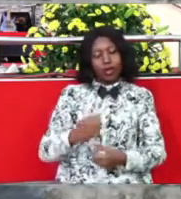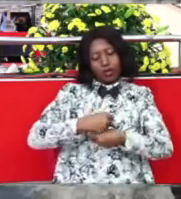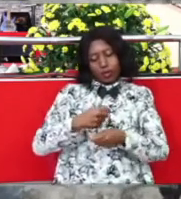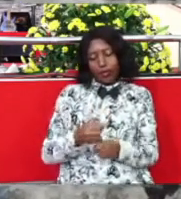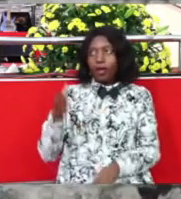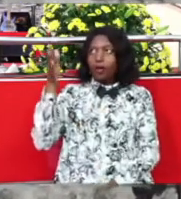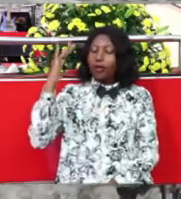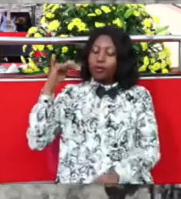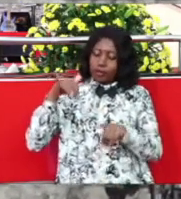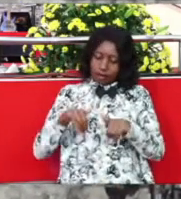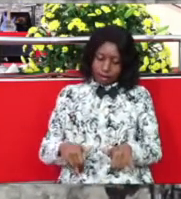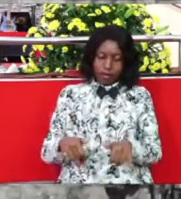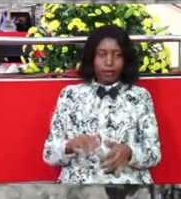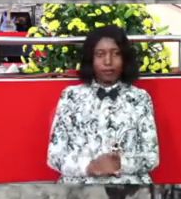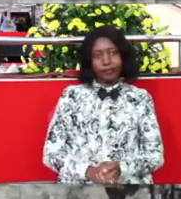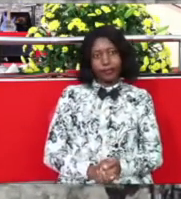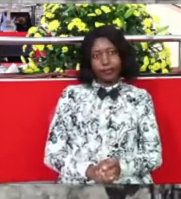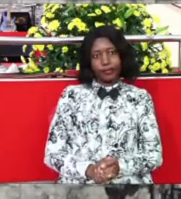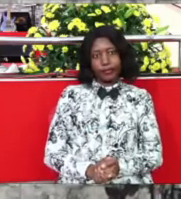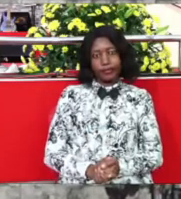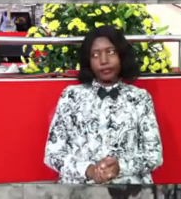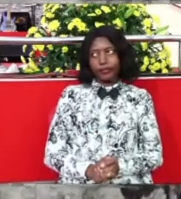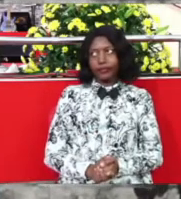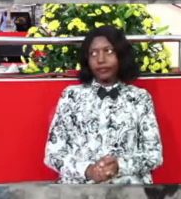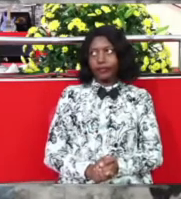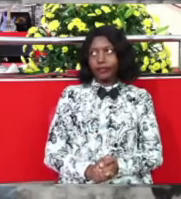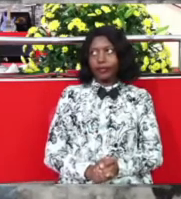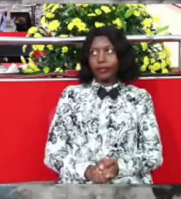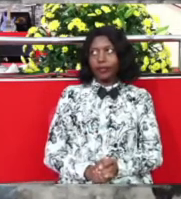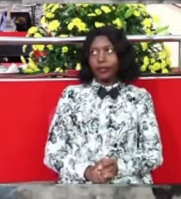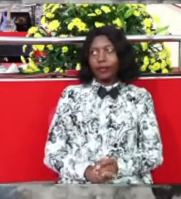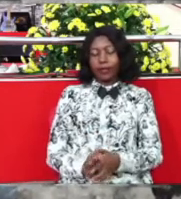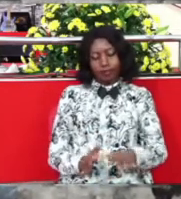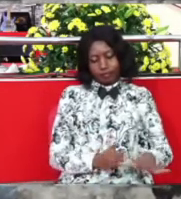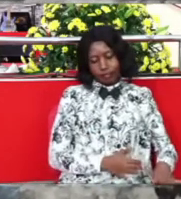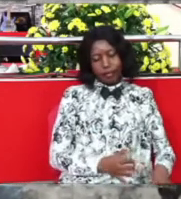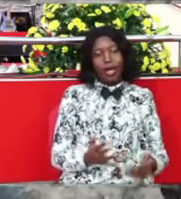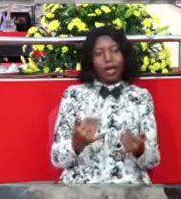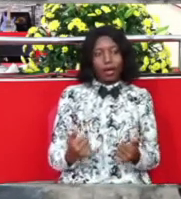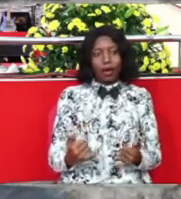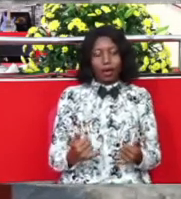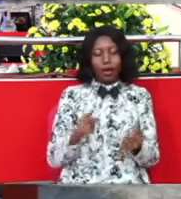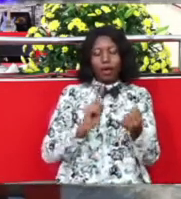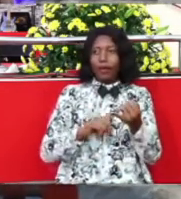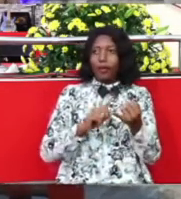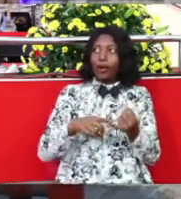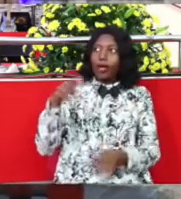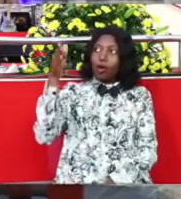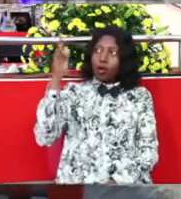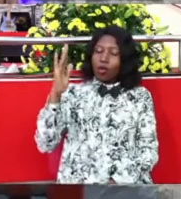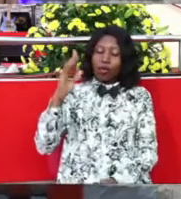Amen. So God is looking for number one, a resting place. And I want you to underline that word